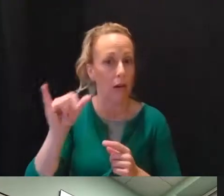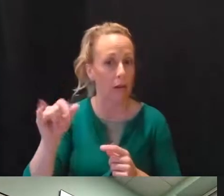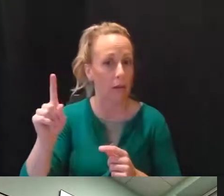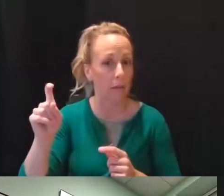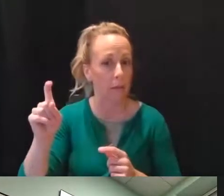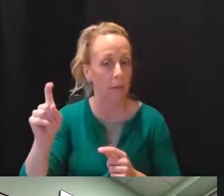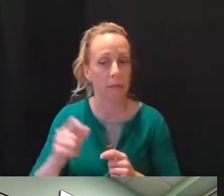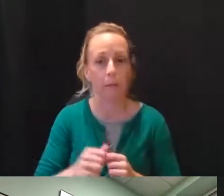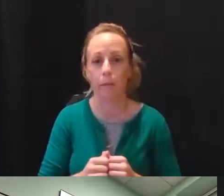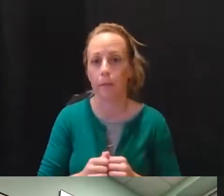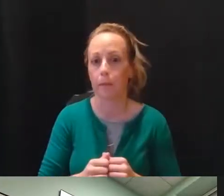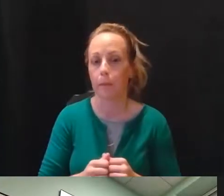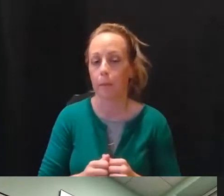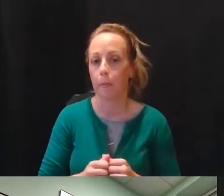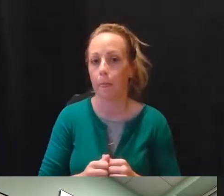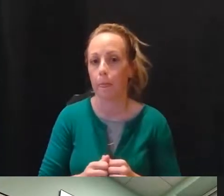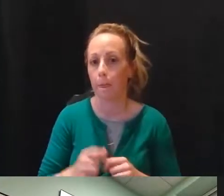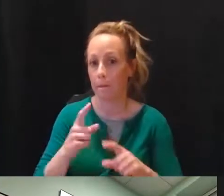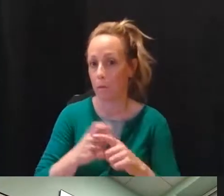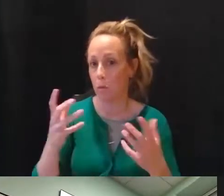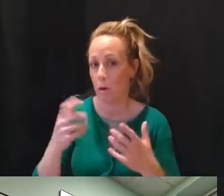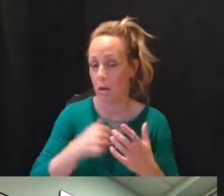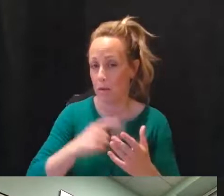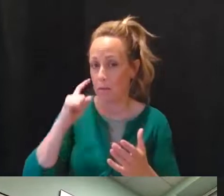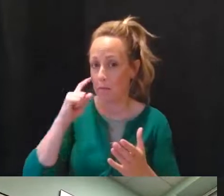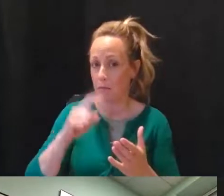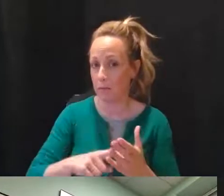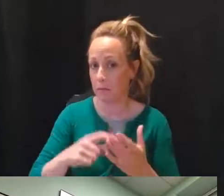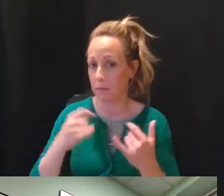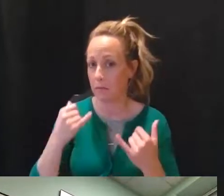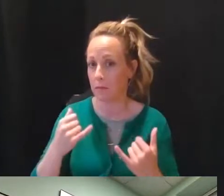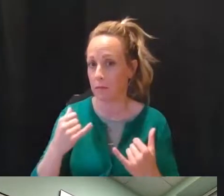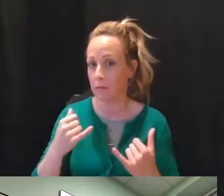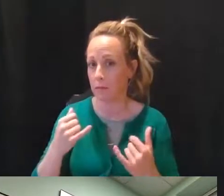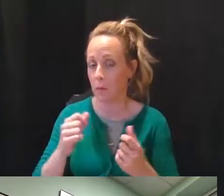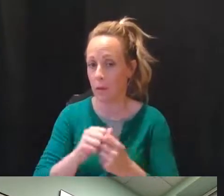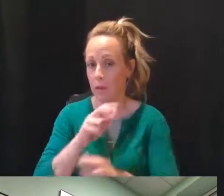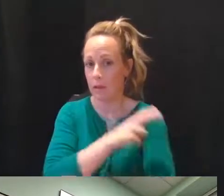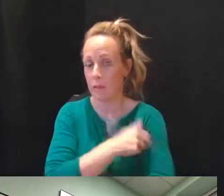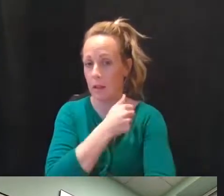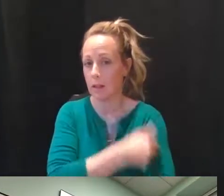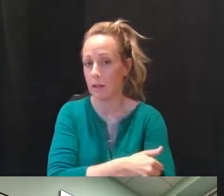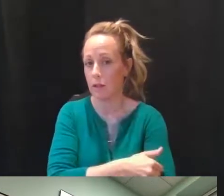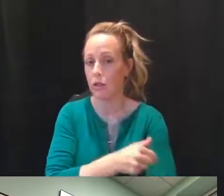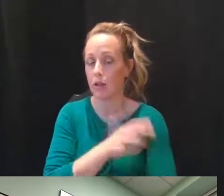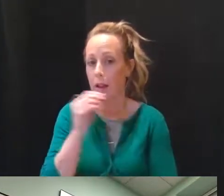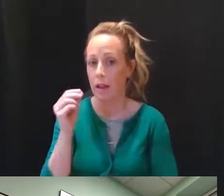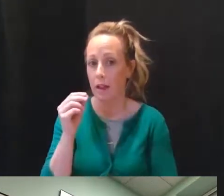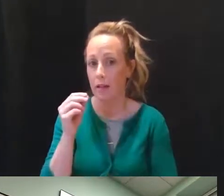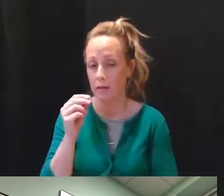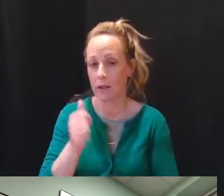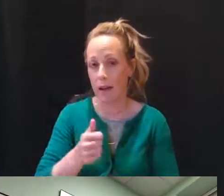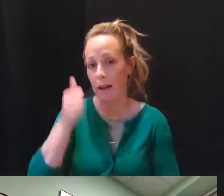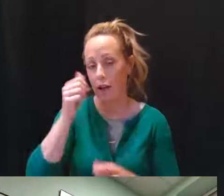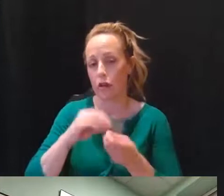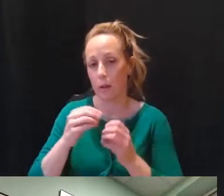We definitely have seen higher amount of hospitalization and even higher number of patients